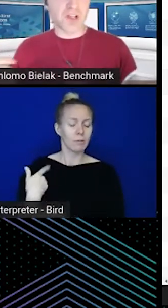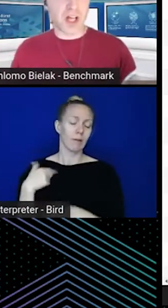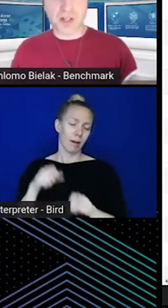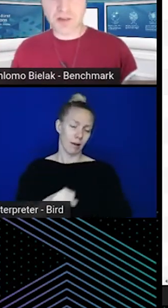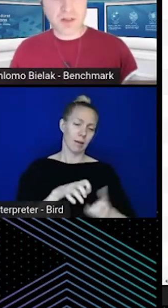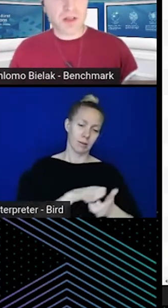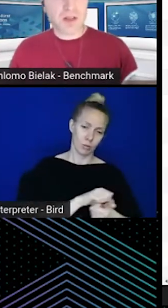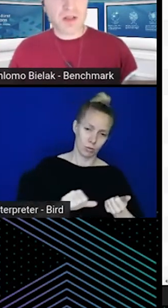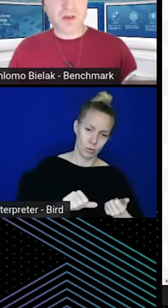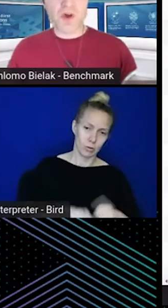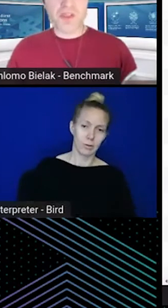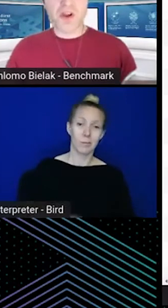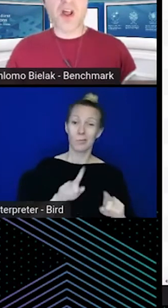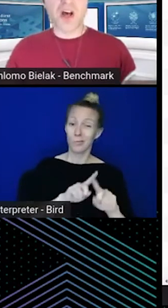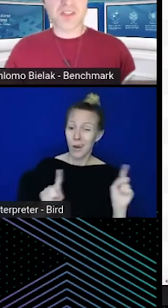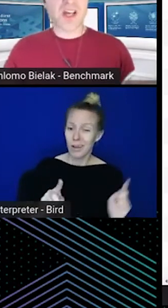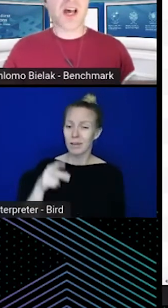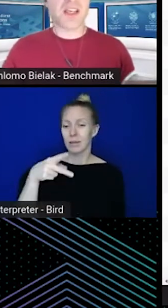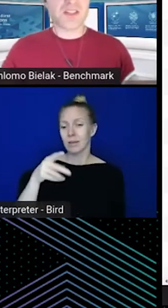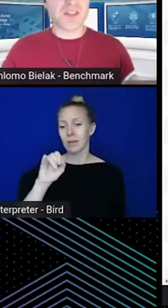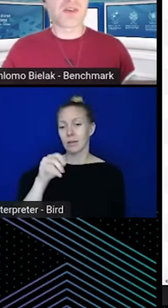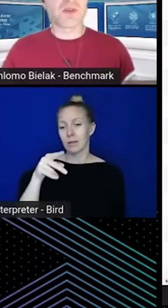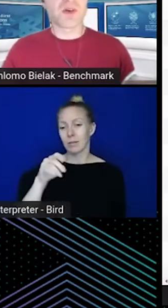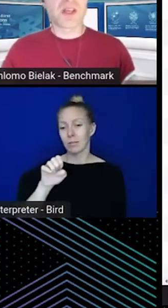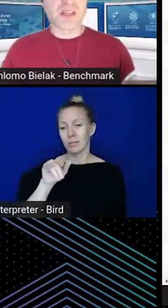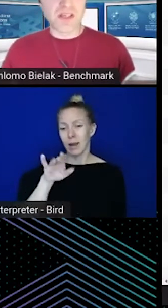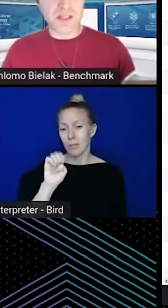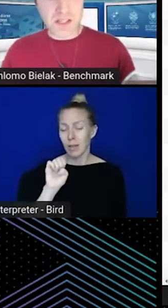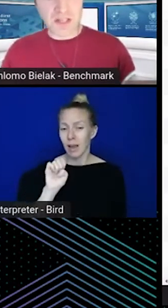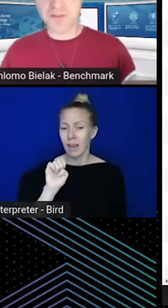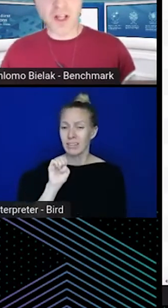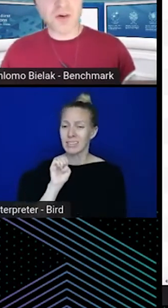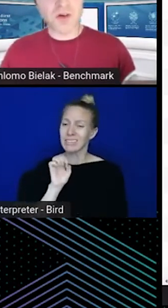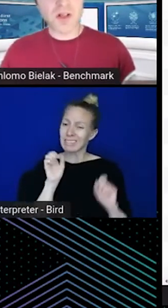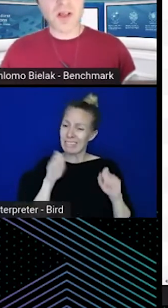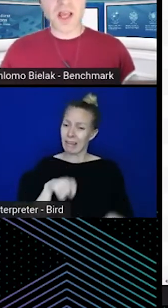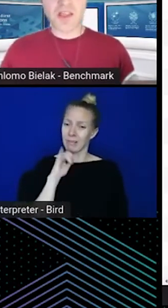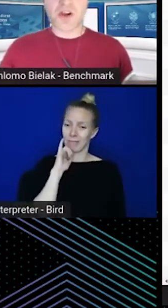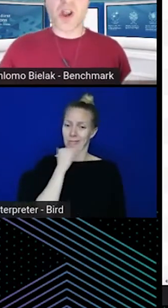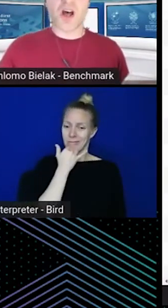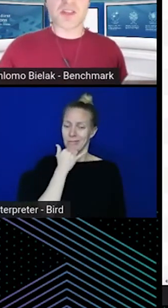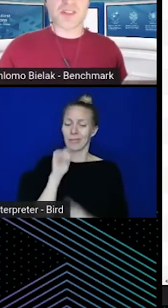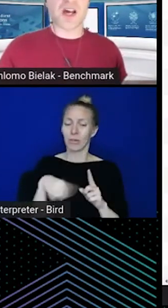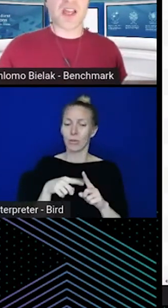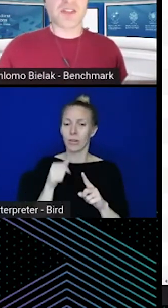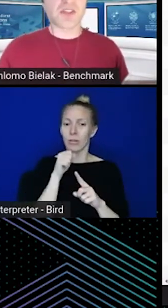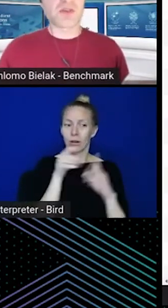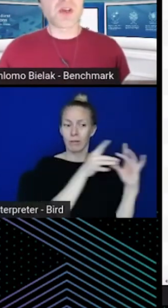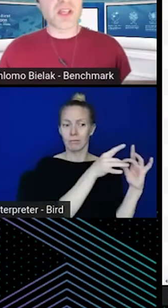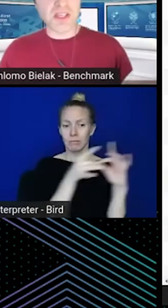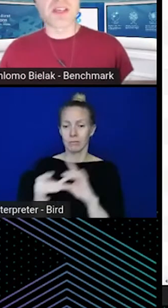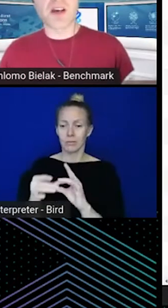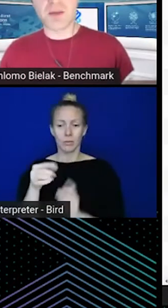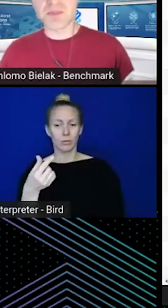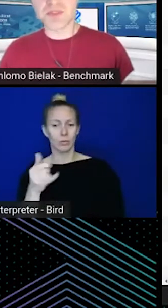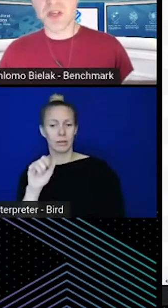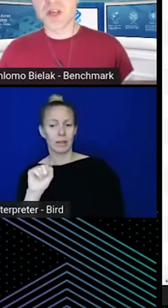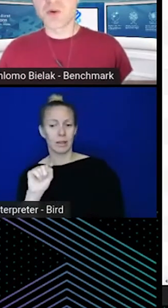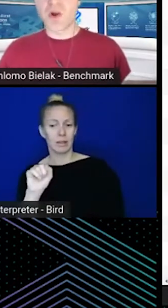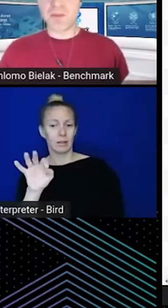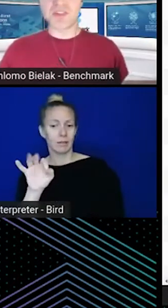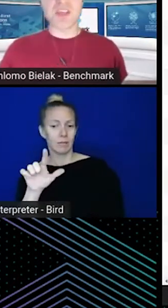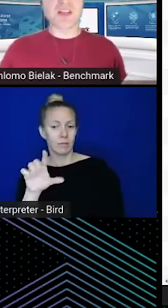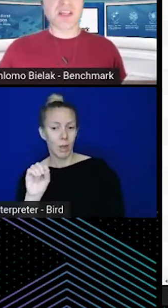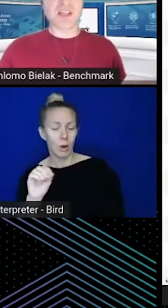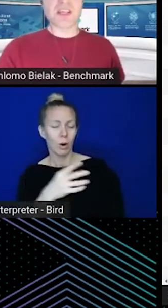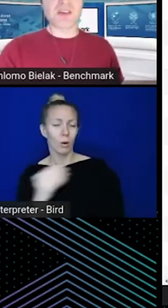are flawed when they're not tied to Git flow and they're not tied to GitOps.